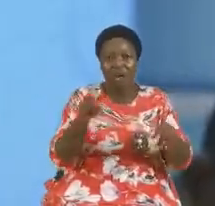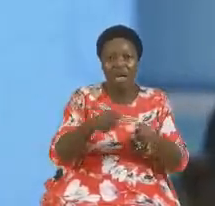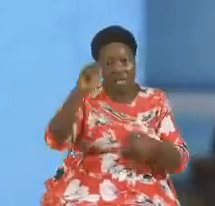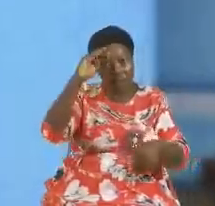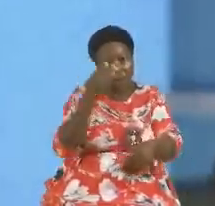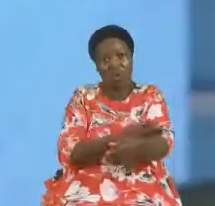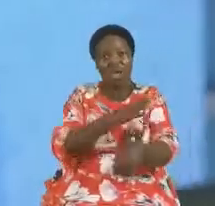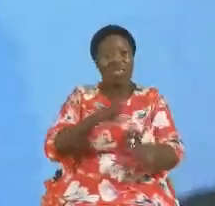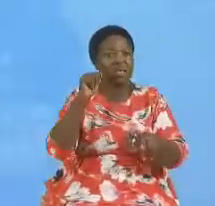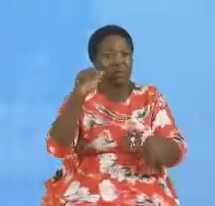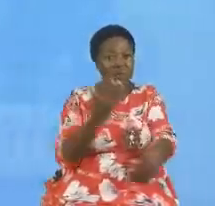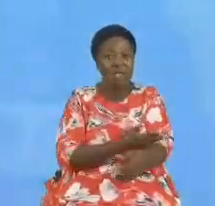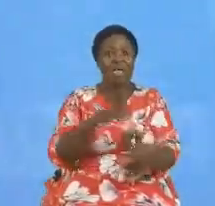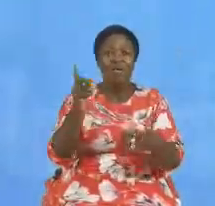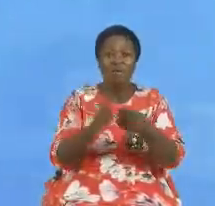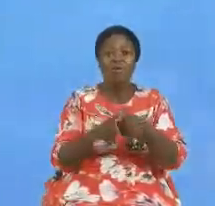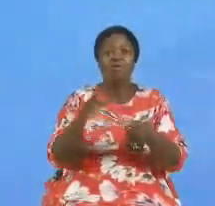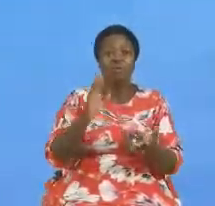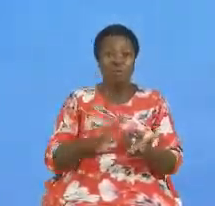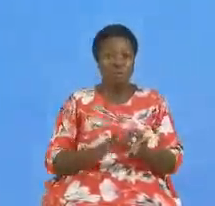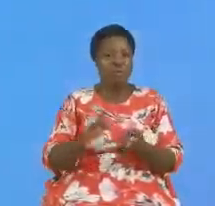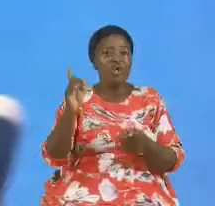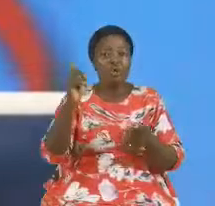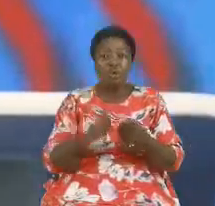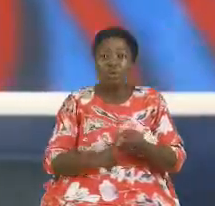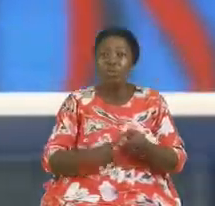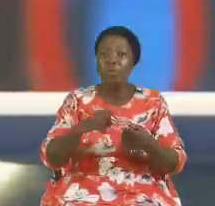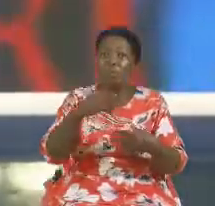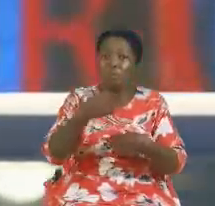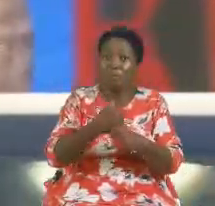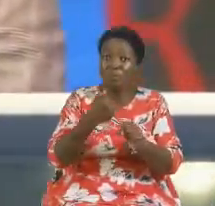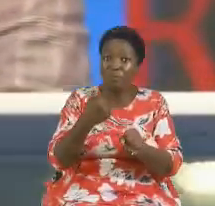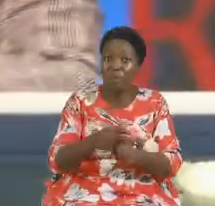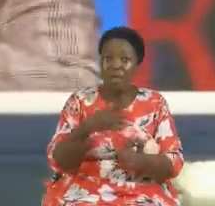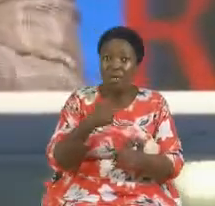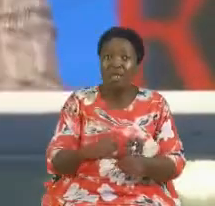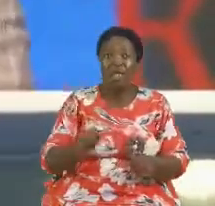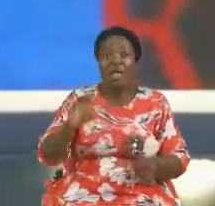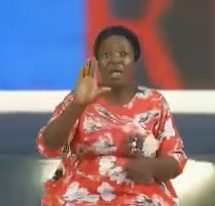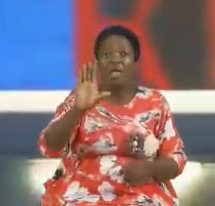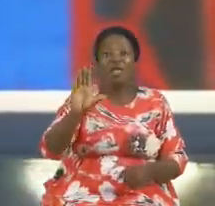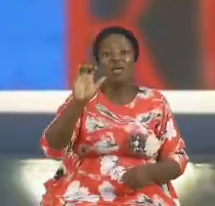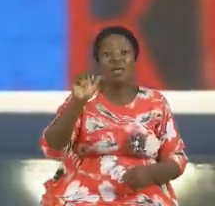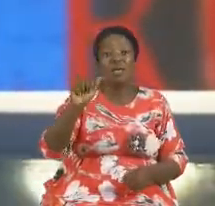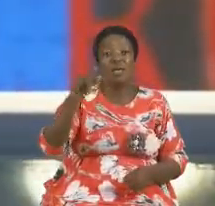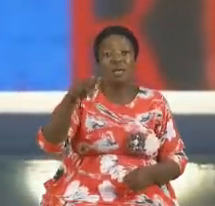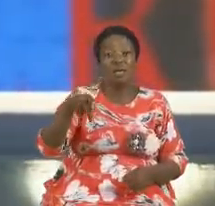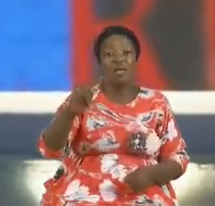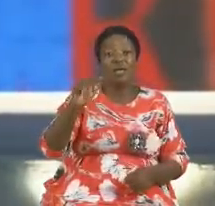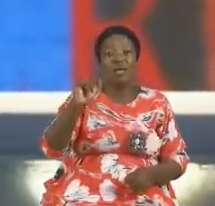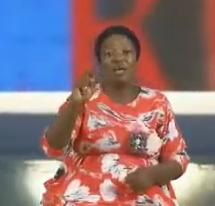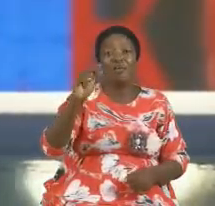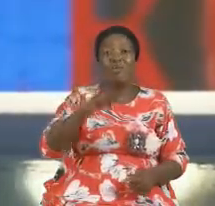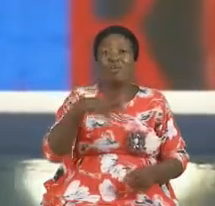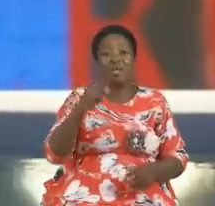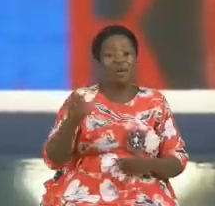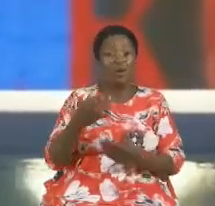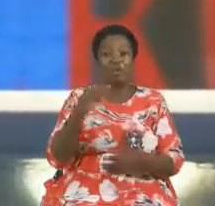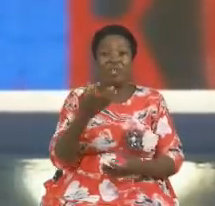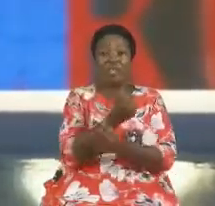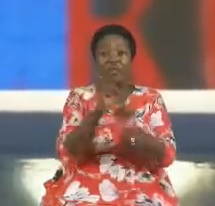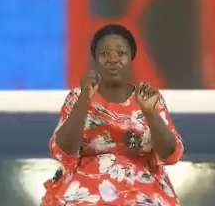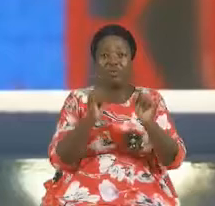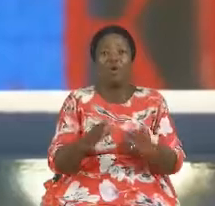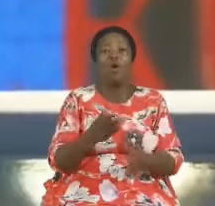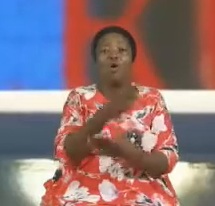you, and then he brings you as a son, as a daughter unto glory, to make the